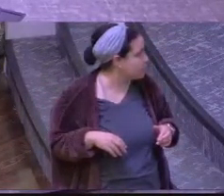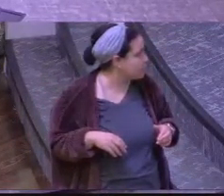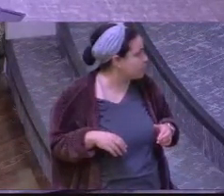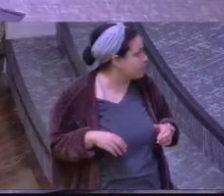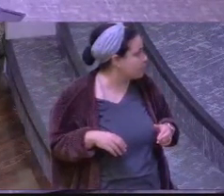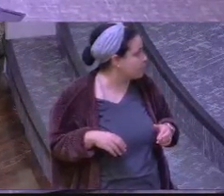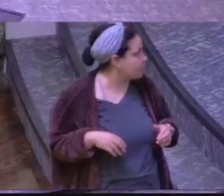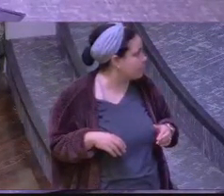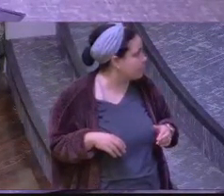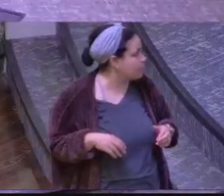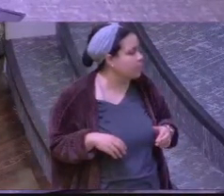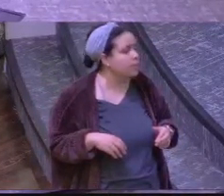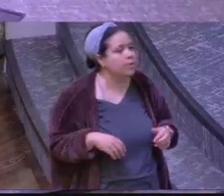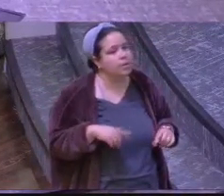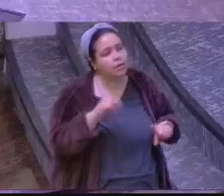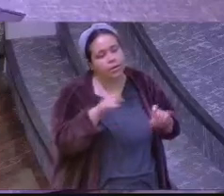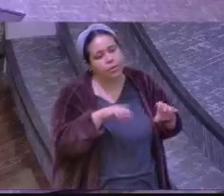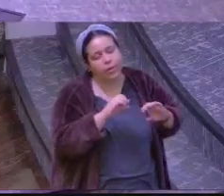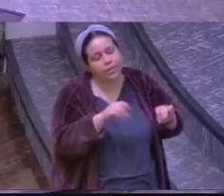thank you. Okay.